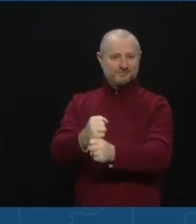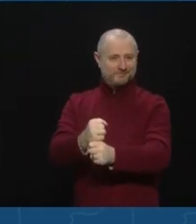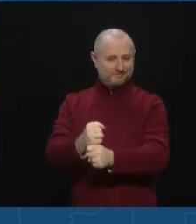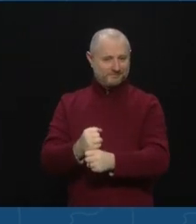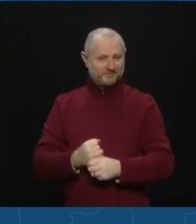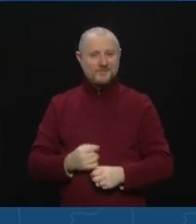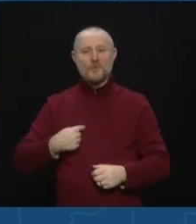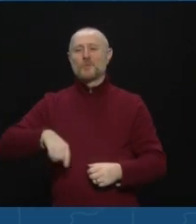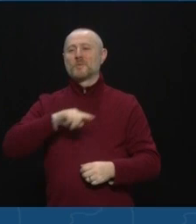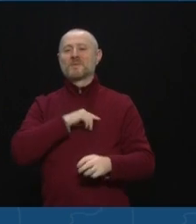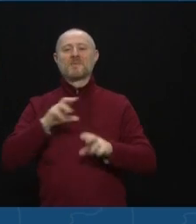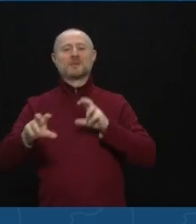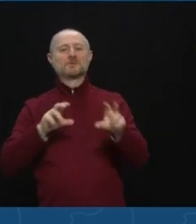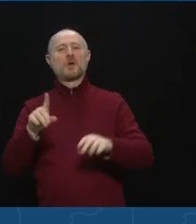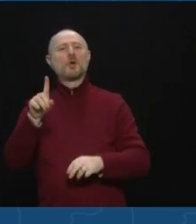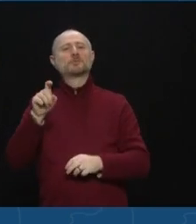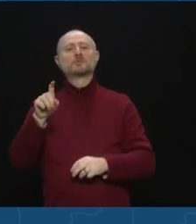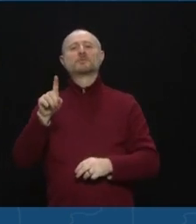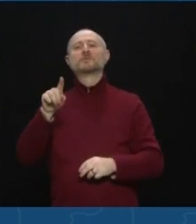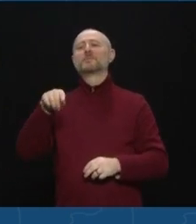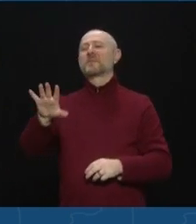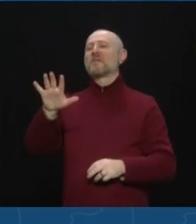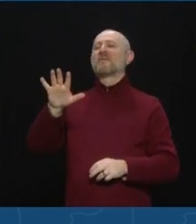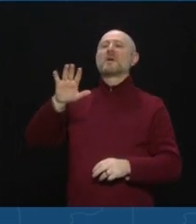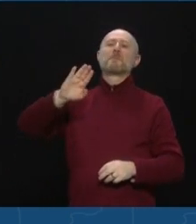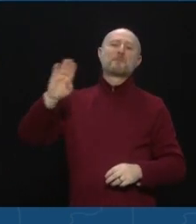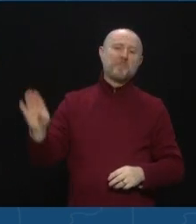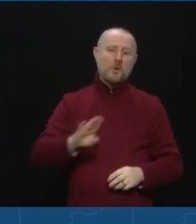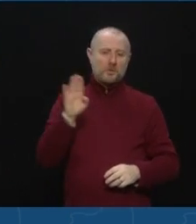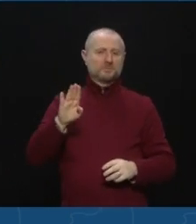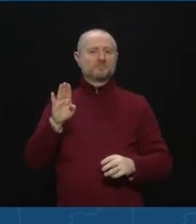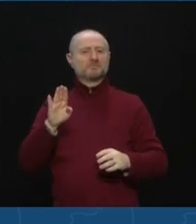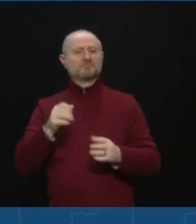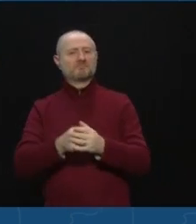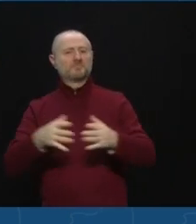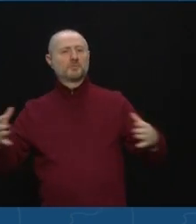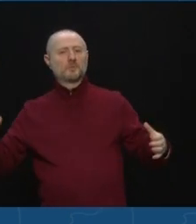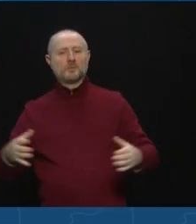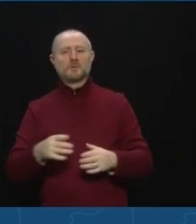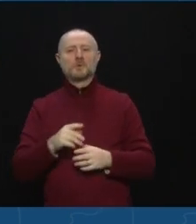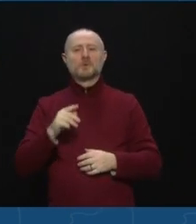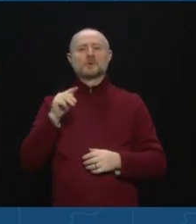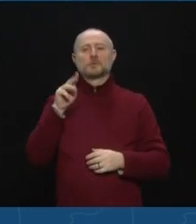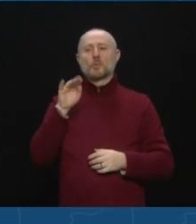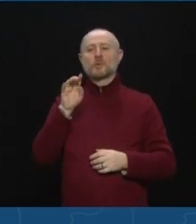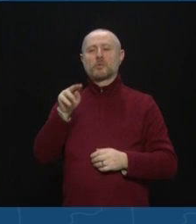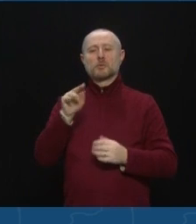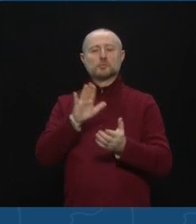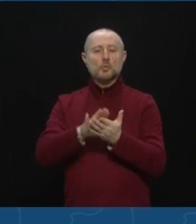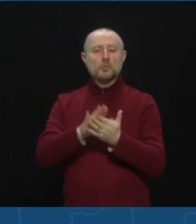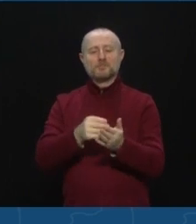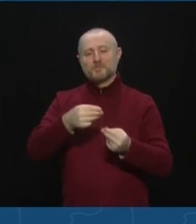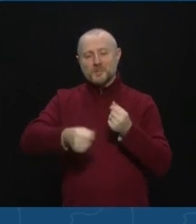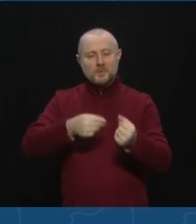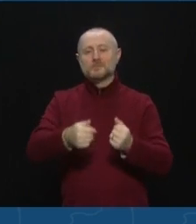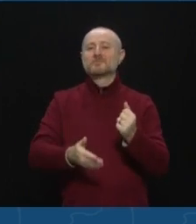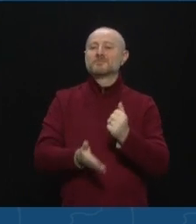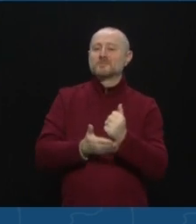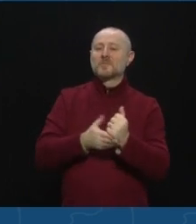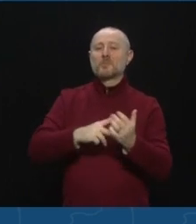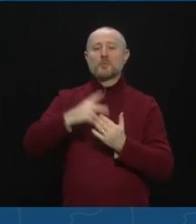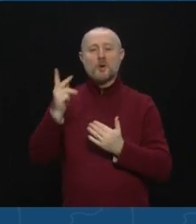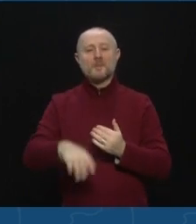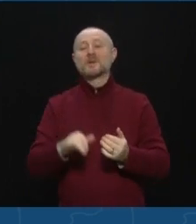investing $150 million into the expansion of the tuition assistance program, so it's available to part-time students, giving them a